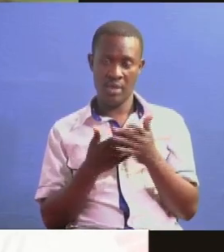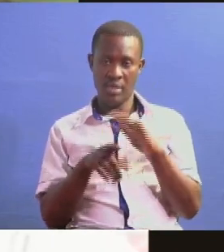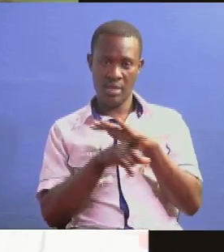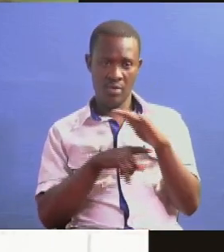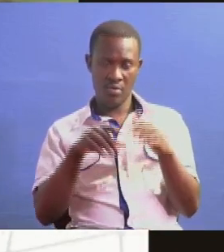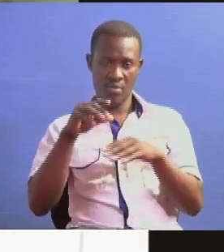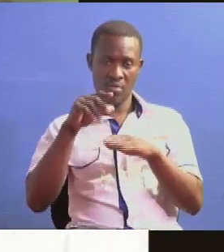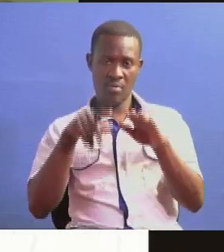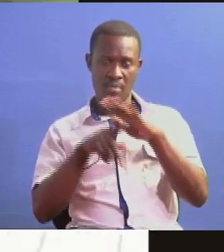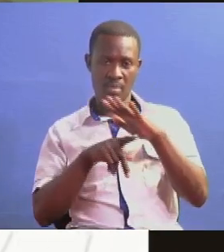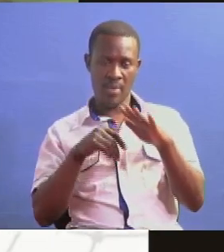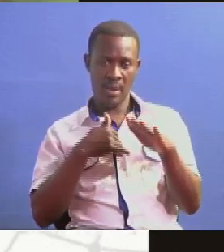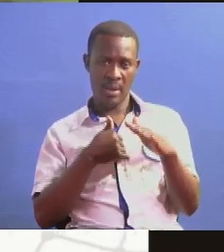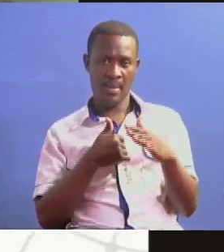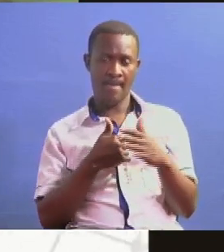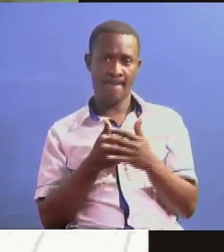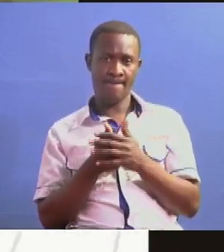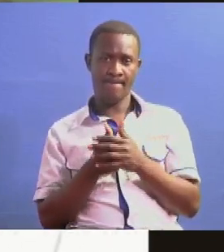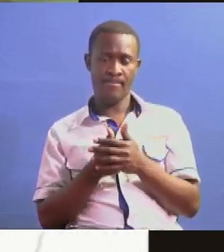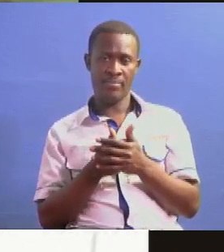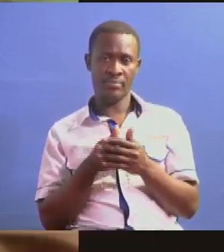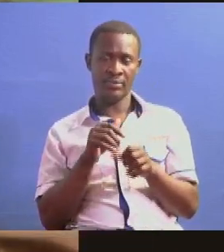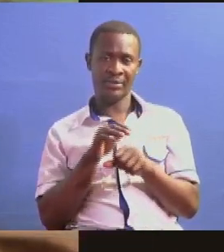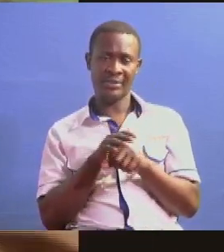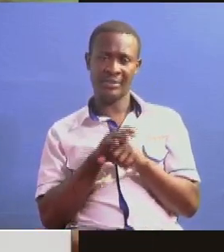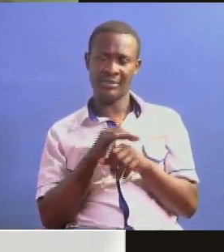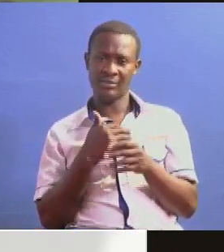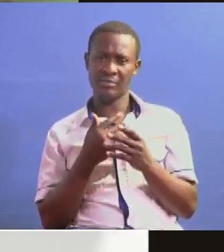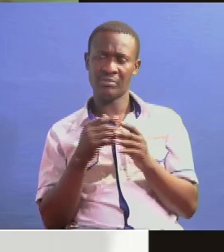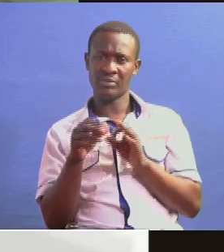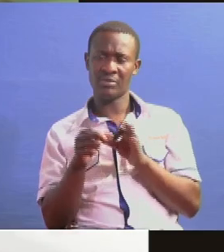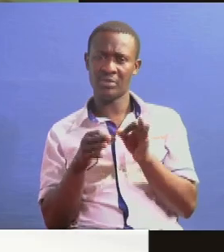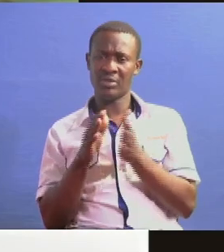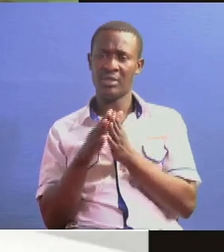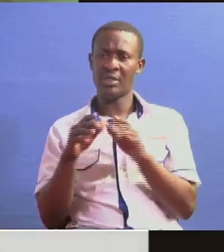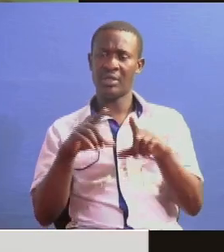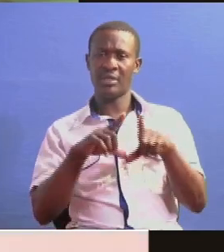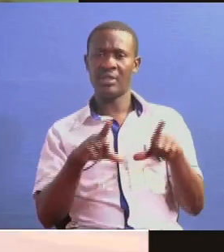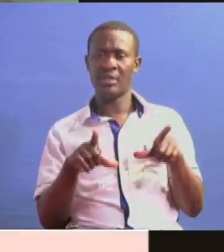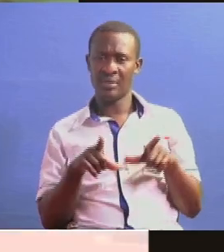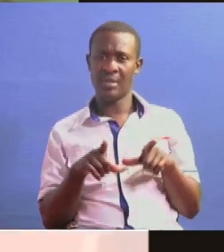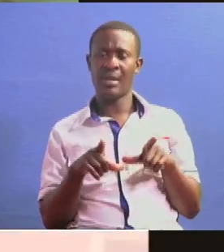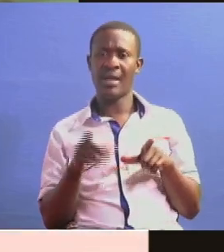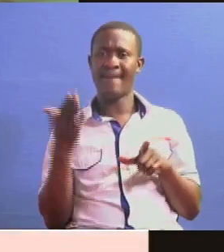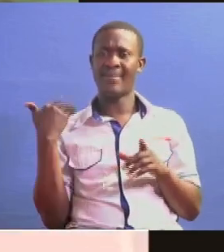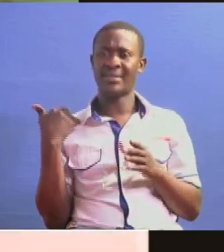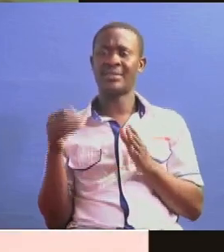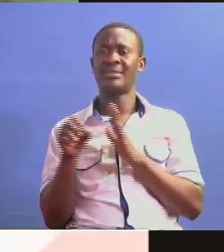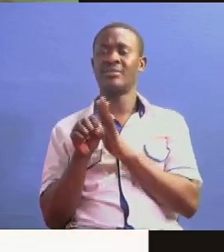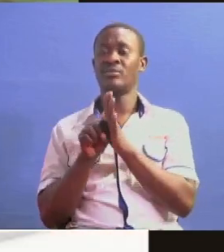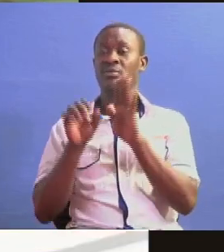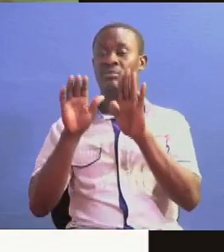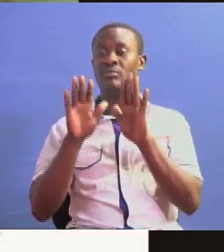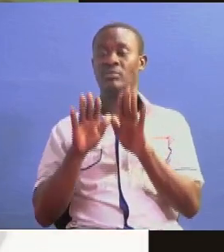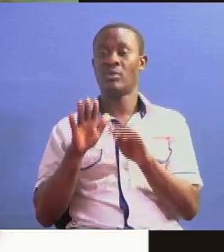primary, the language, there is an emphasis on the languages, including indigenous language, which is very